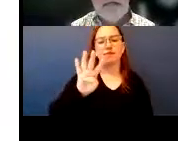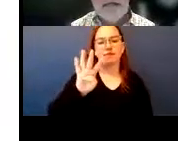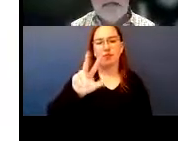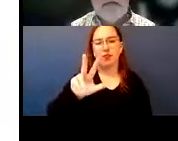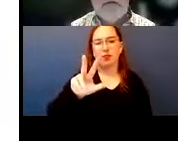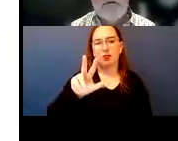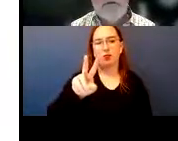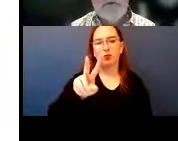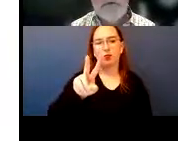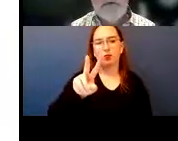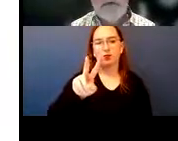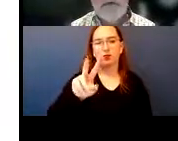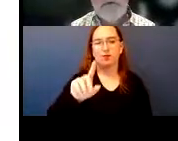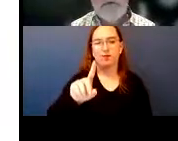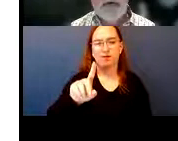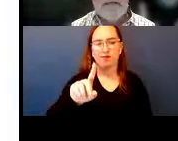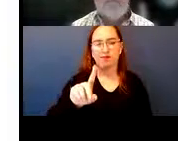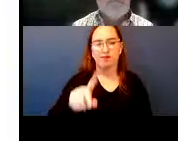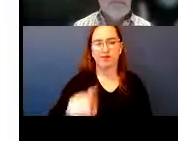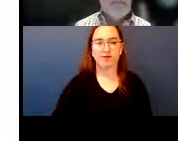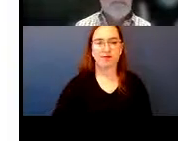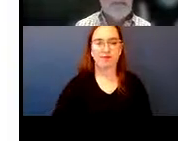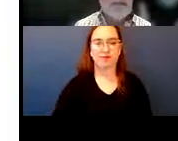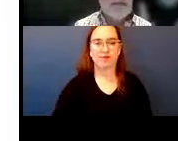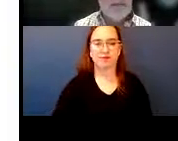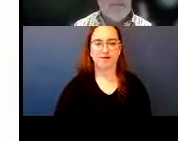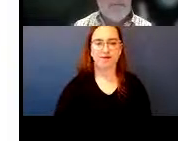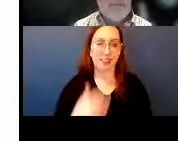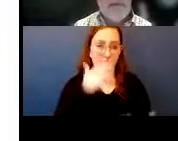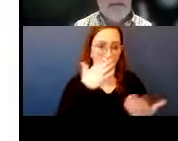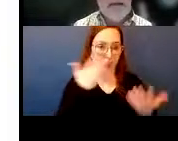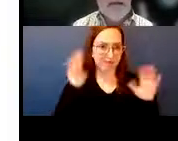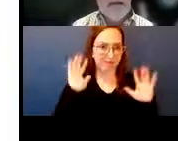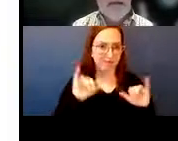3, 2, 1. Thank you.